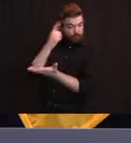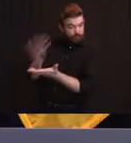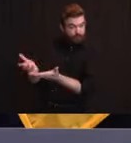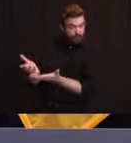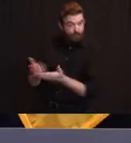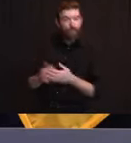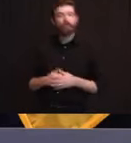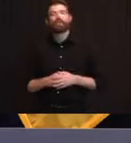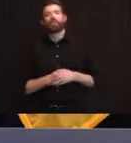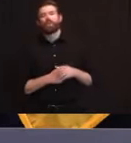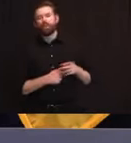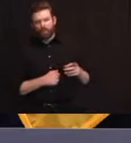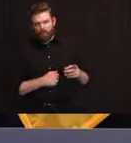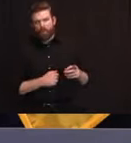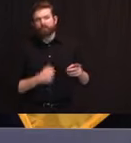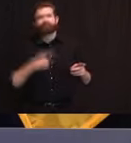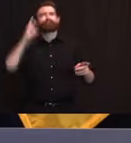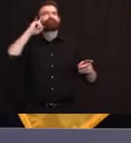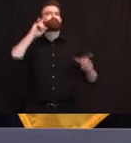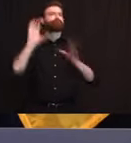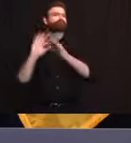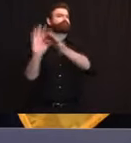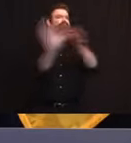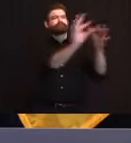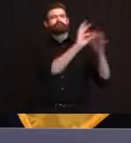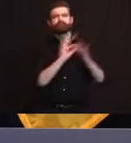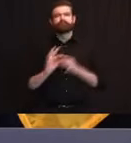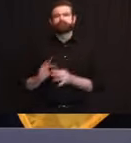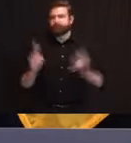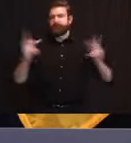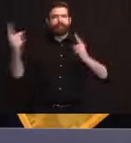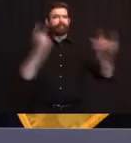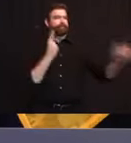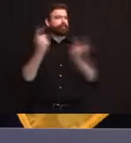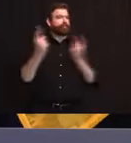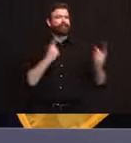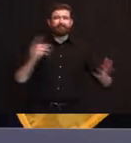enormous amount about. Folks have come to me personally. There's the general